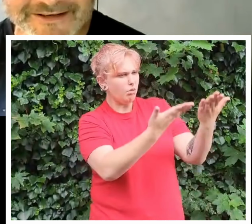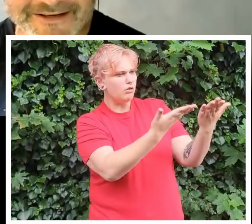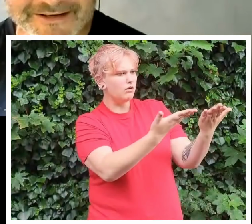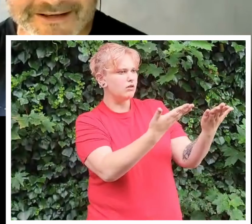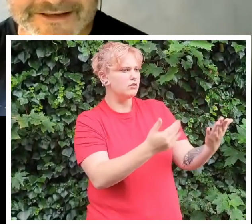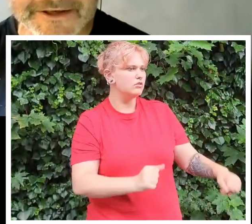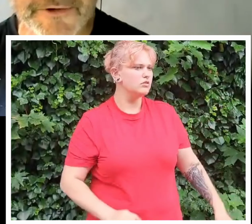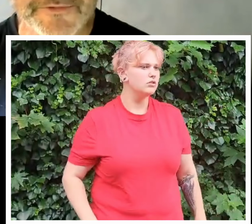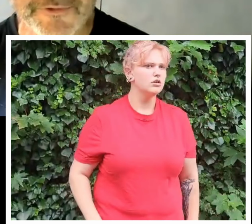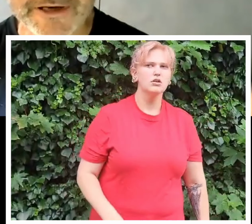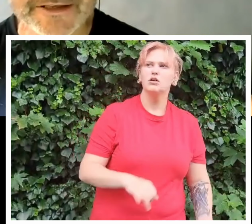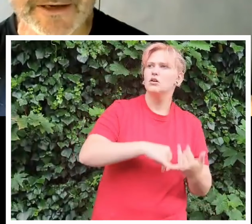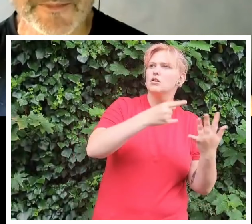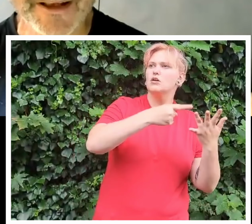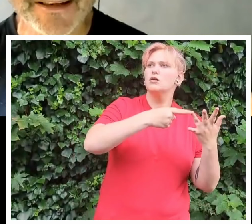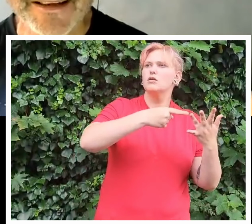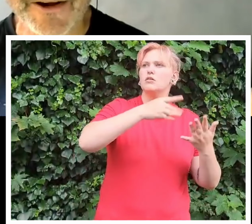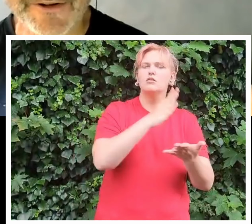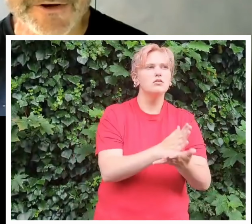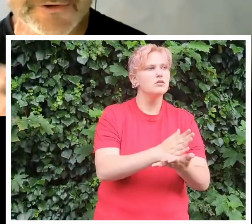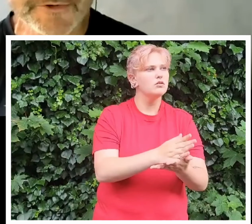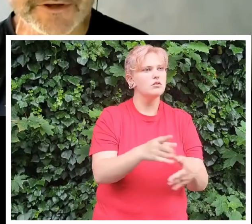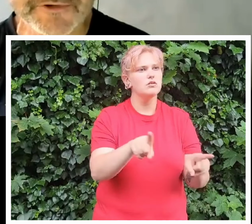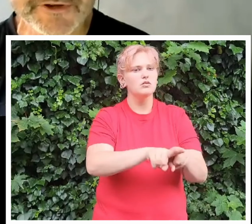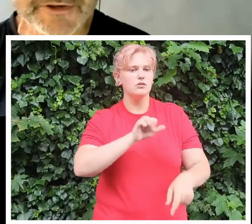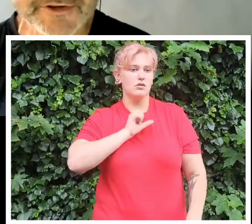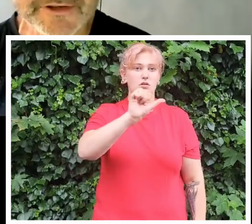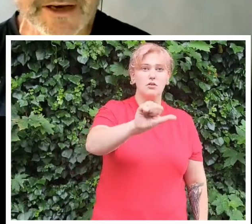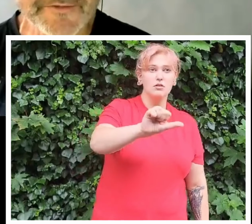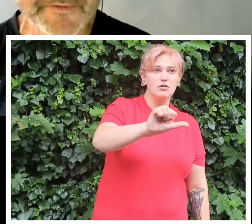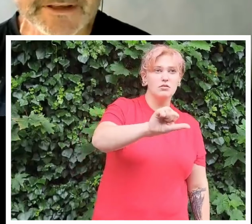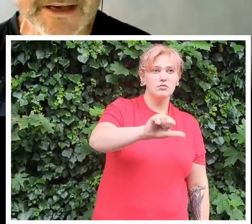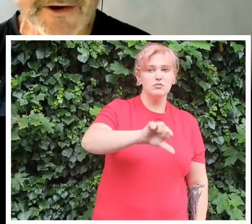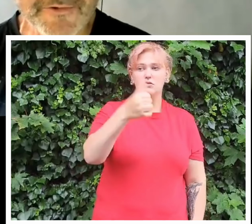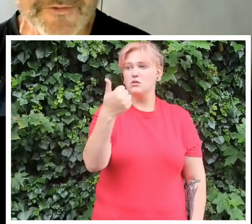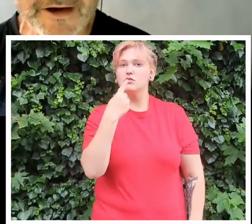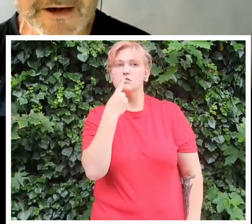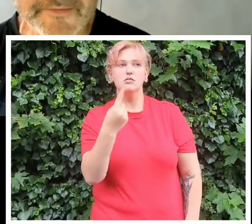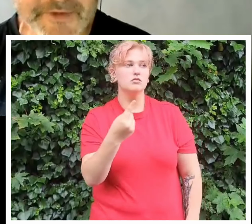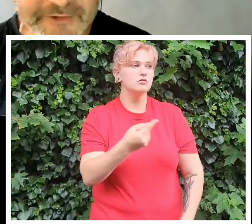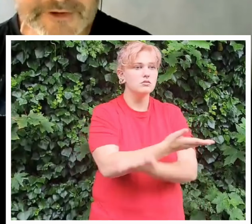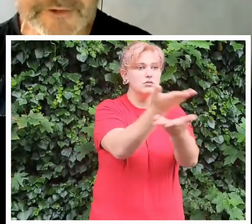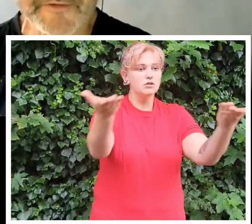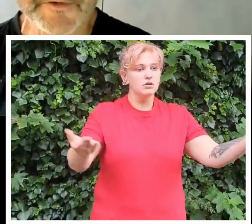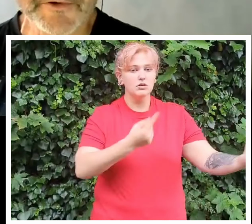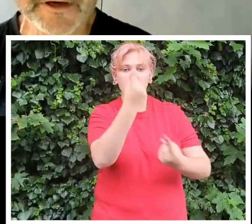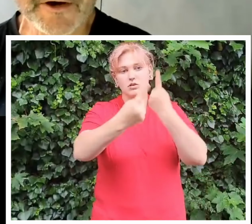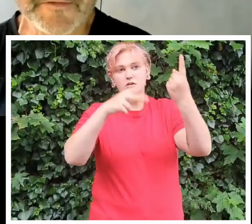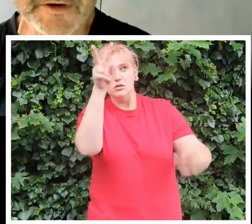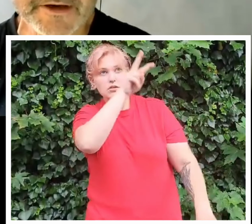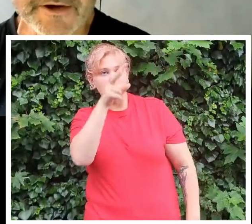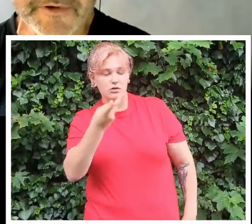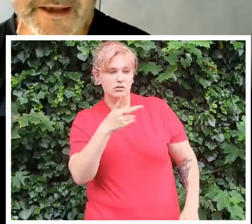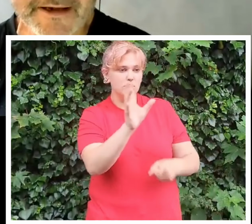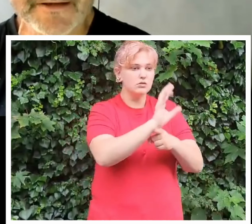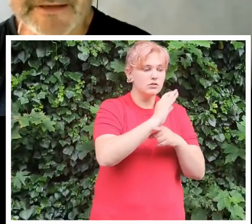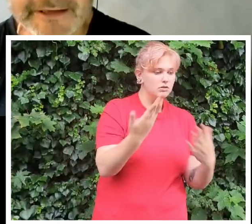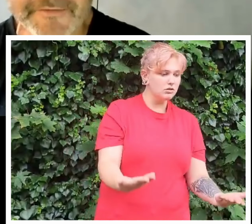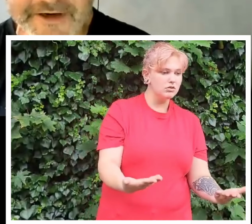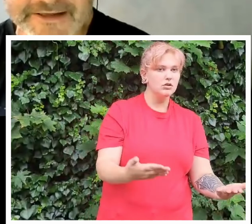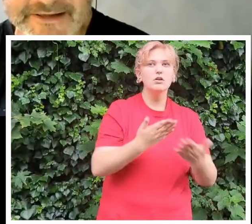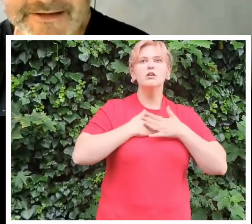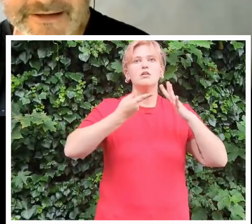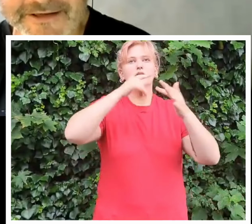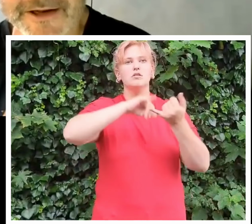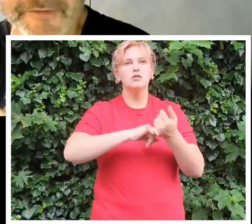themselves. So, quite simply, I'd like you to introduce yourself and tell those who are viewing our video here,